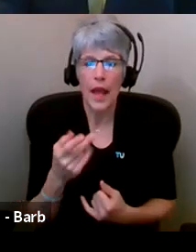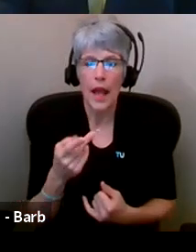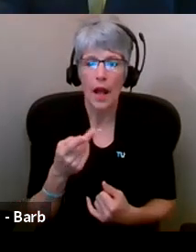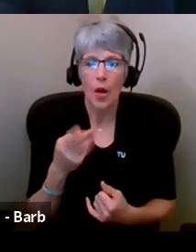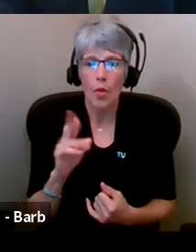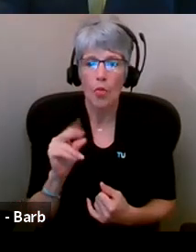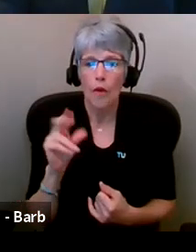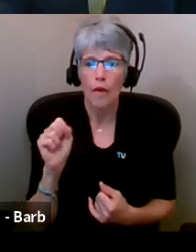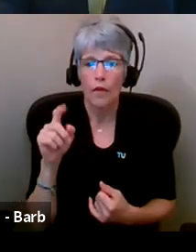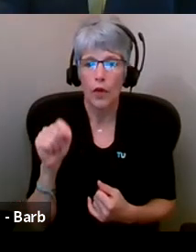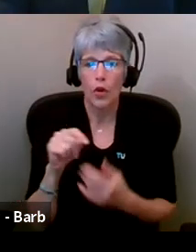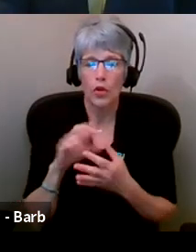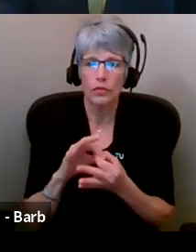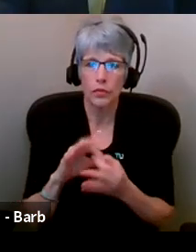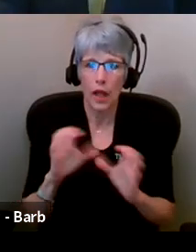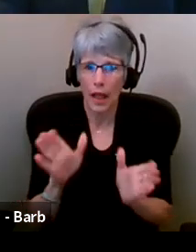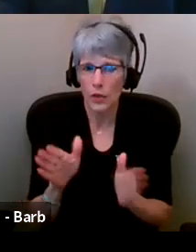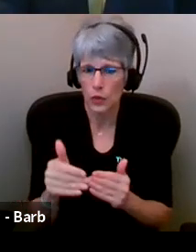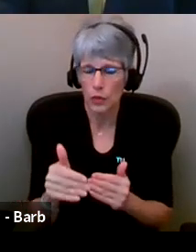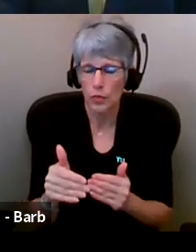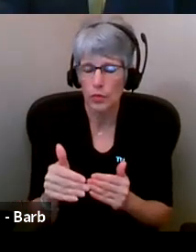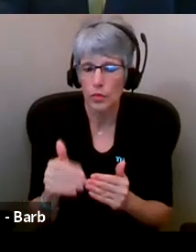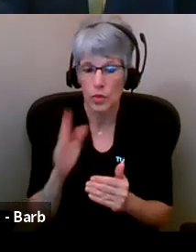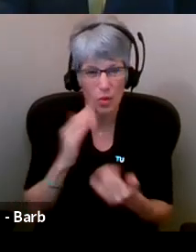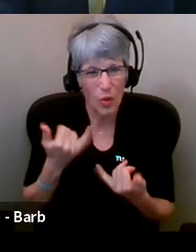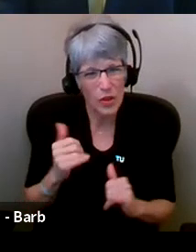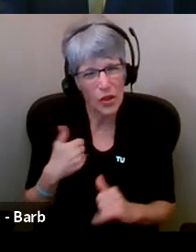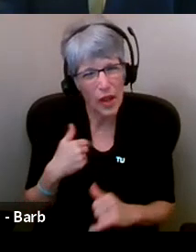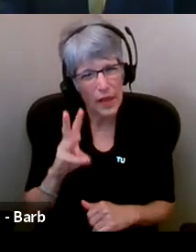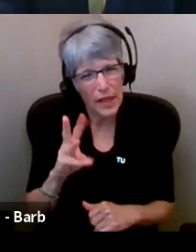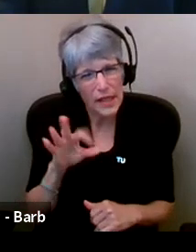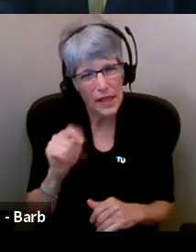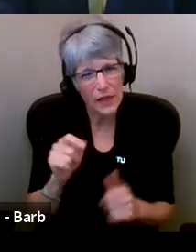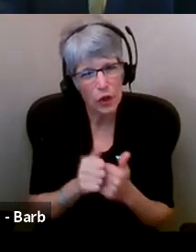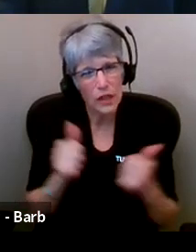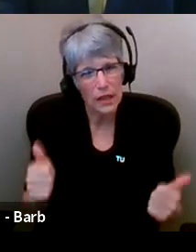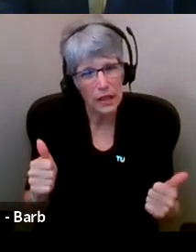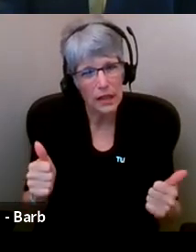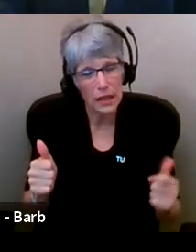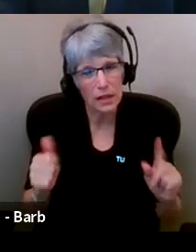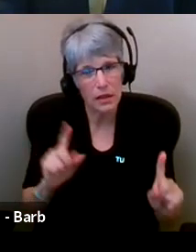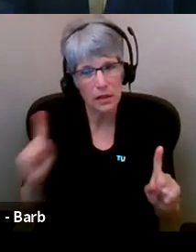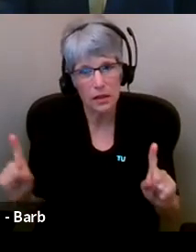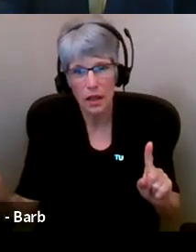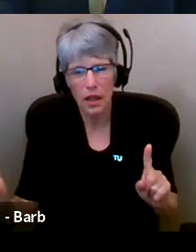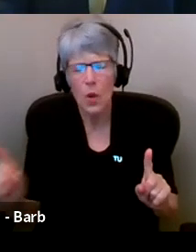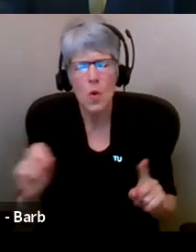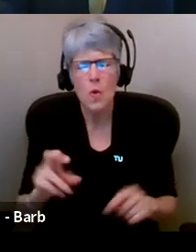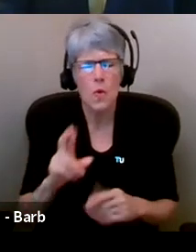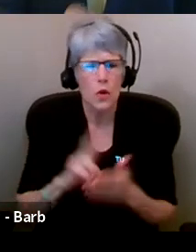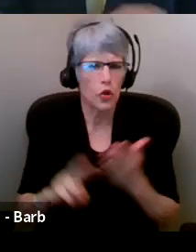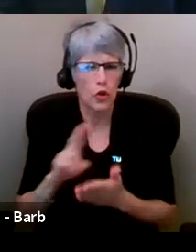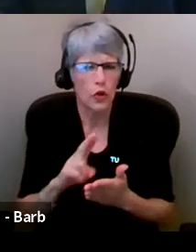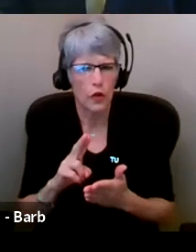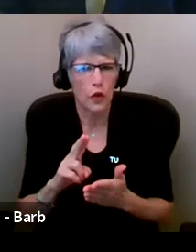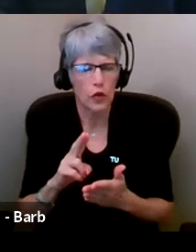in regards to classrooms. Will we still have the 6-foot distancing in place, or is the university looking at moving